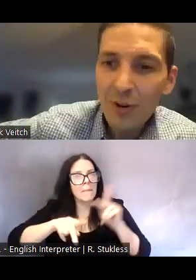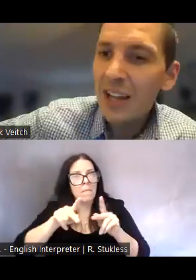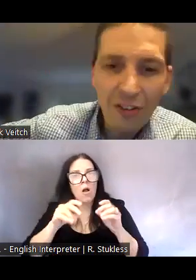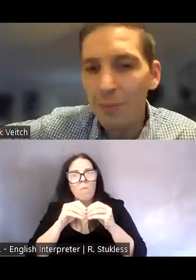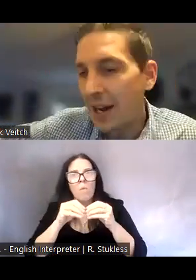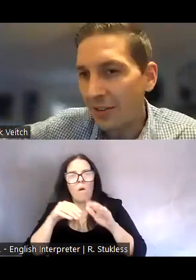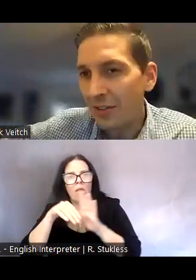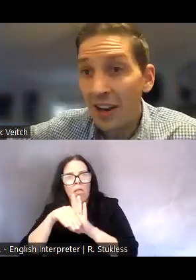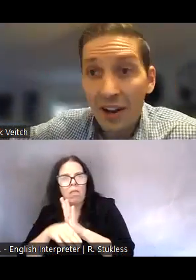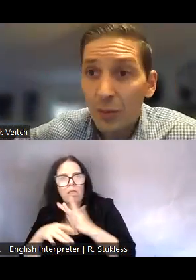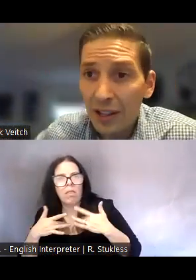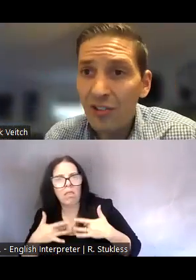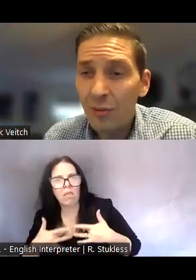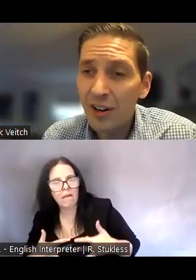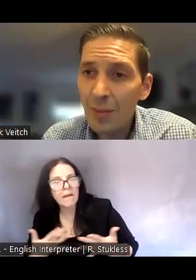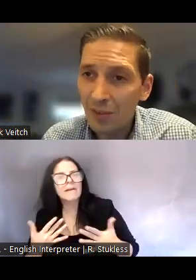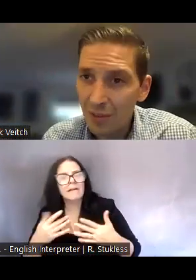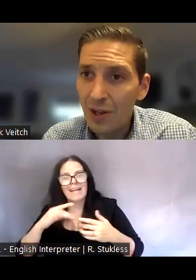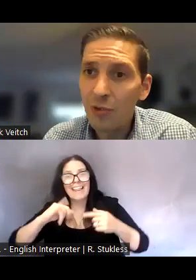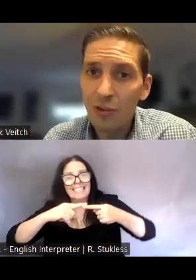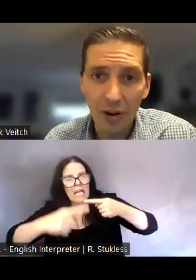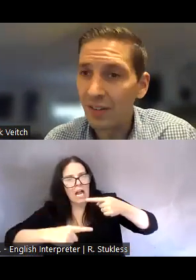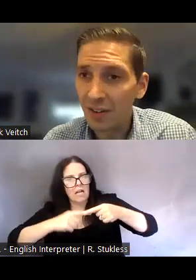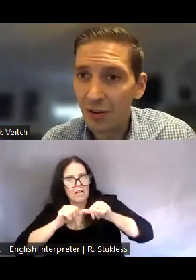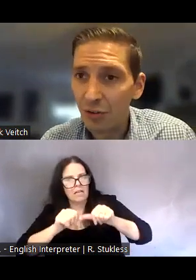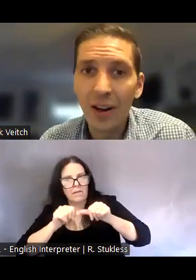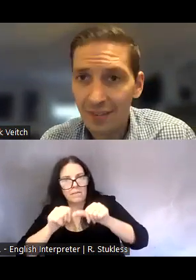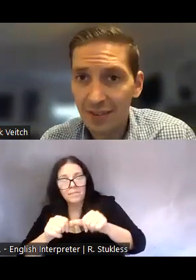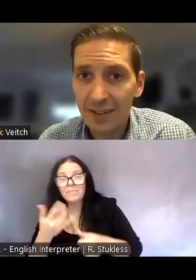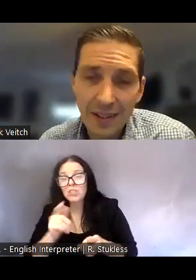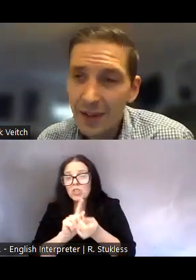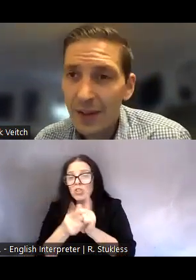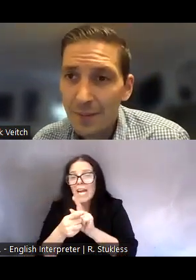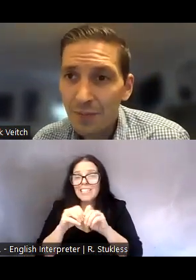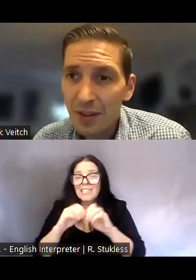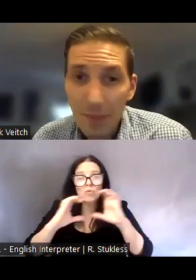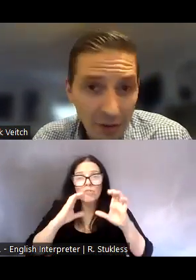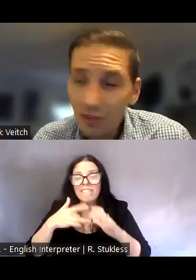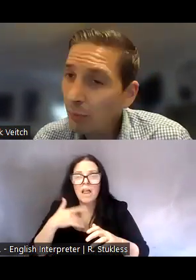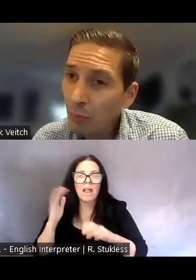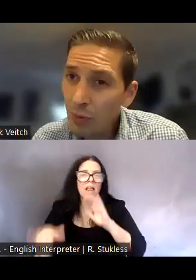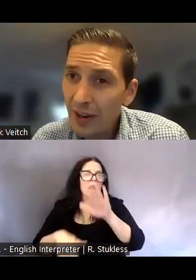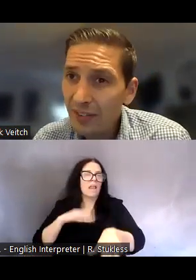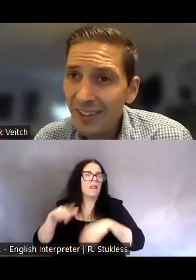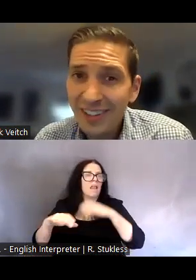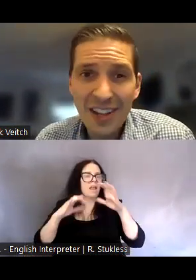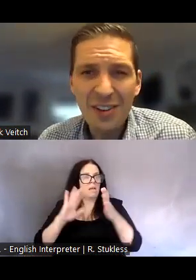Again, changes in communication patterns and other relationship dynamics that become strained or stressed. Mental symptoms we might see,